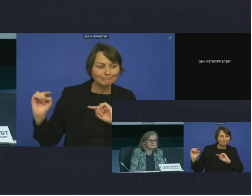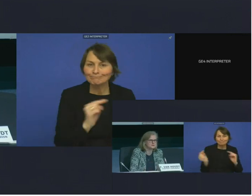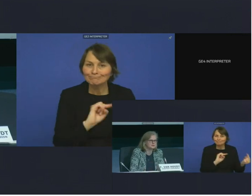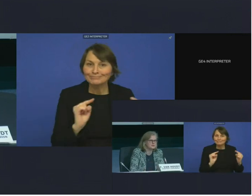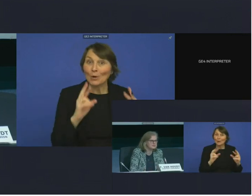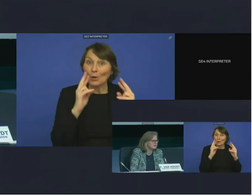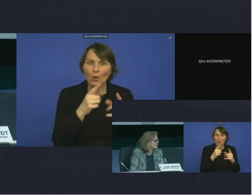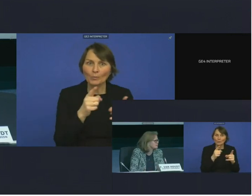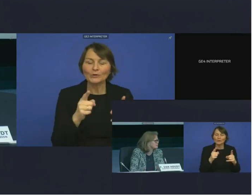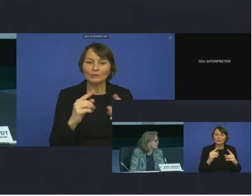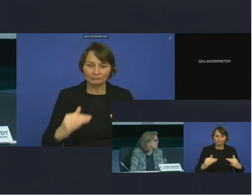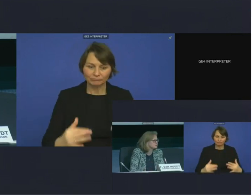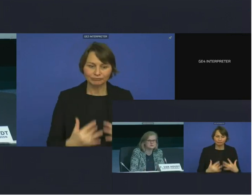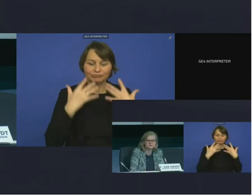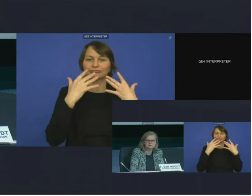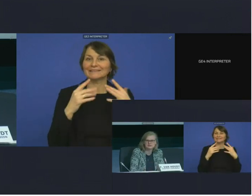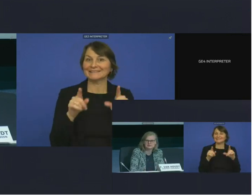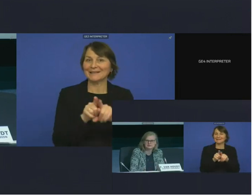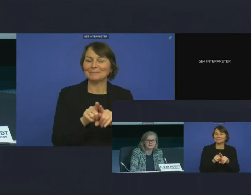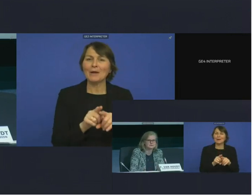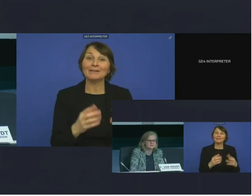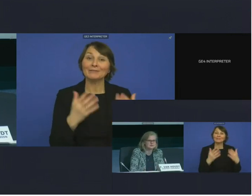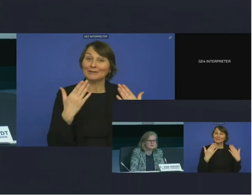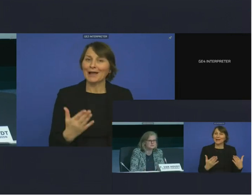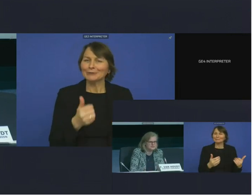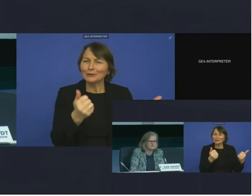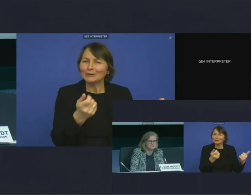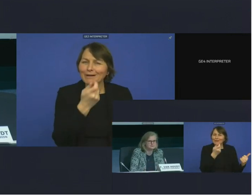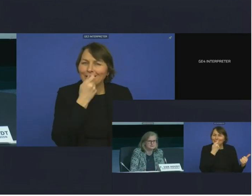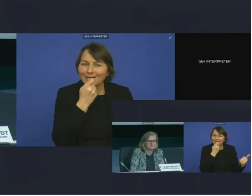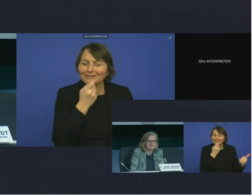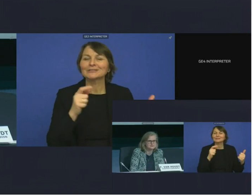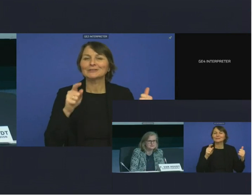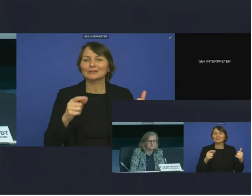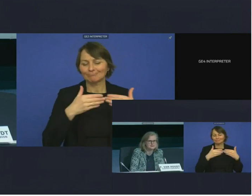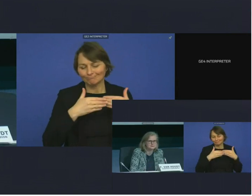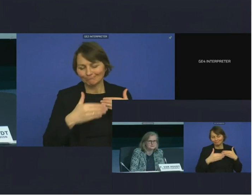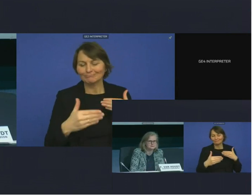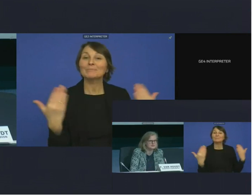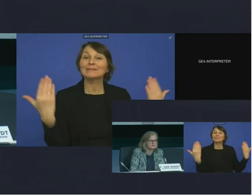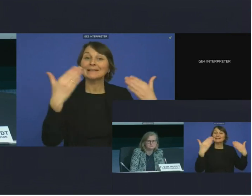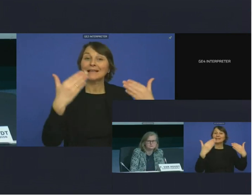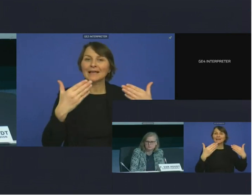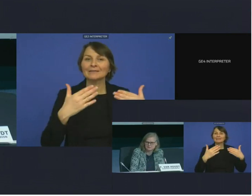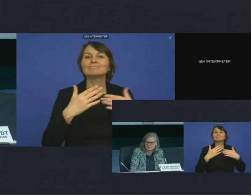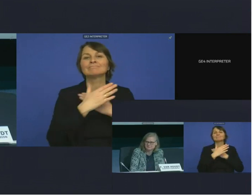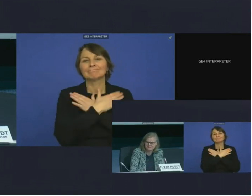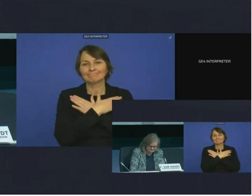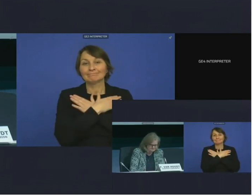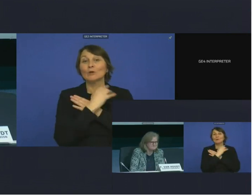well. And for now, I wish you a good lunch and a good rest of the info day that will continue tomorrow.